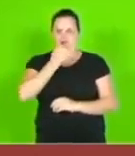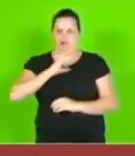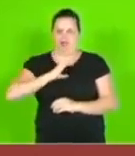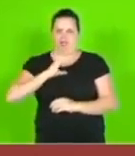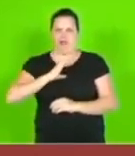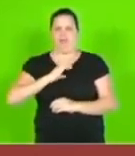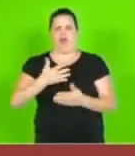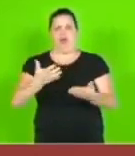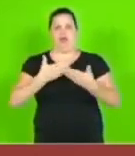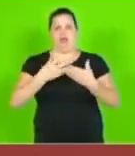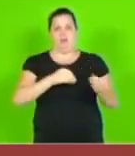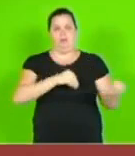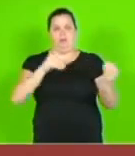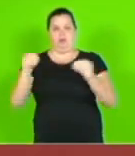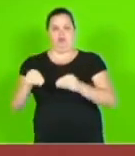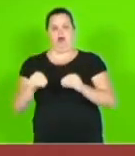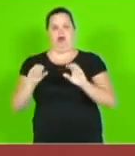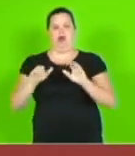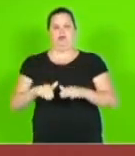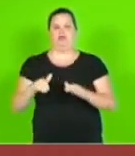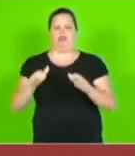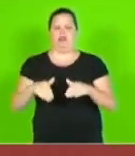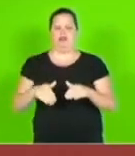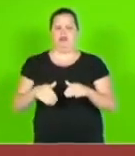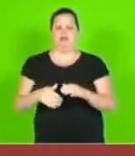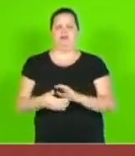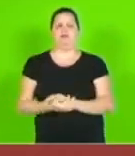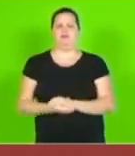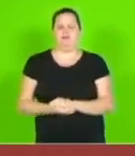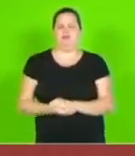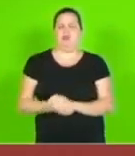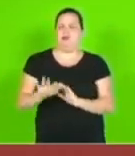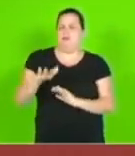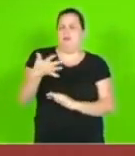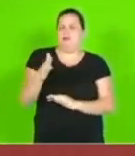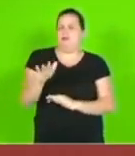he wanted to go to Australia, and